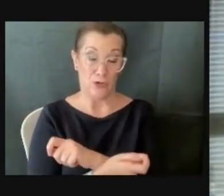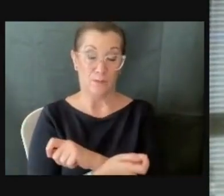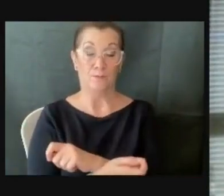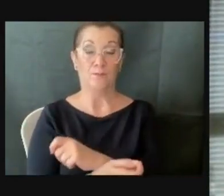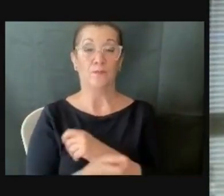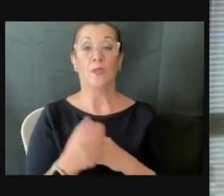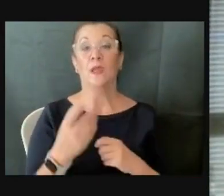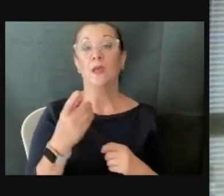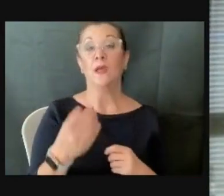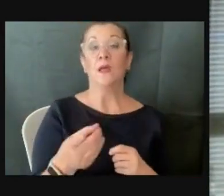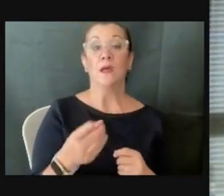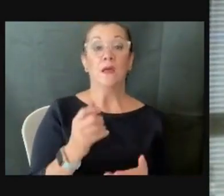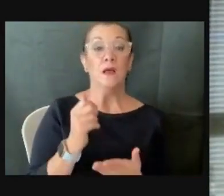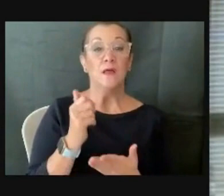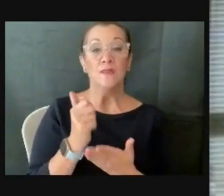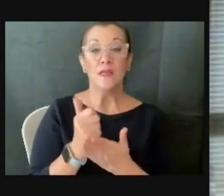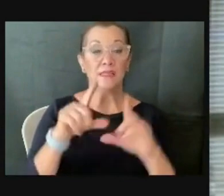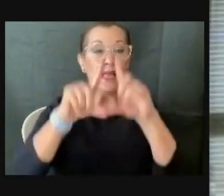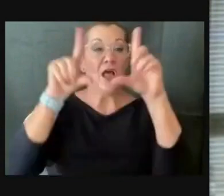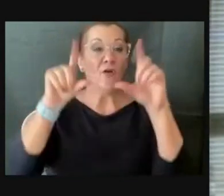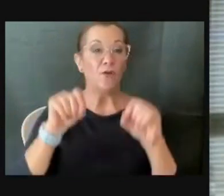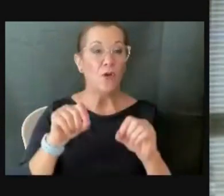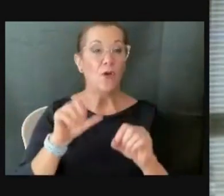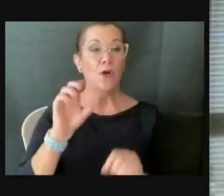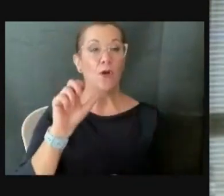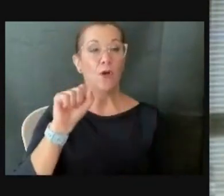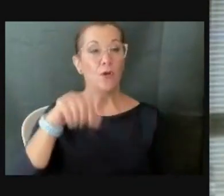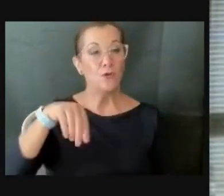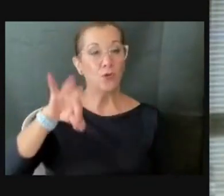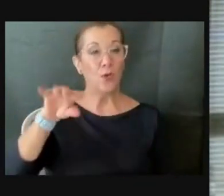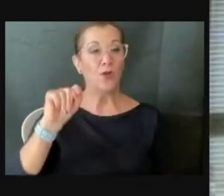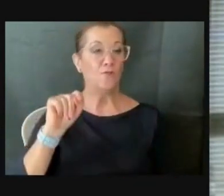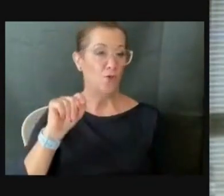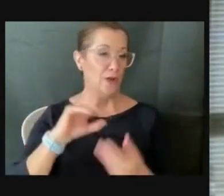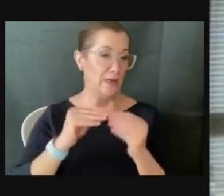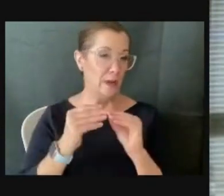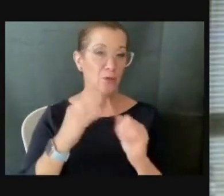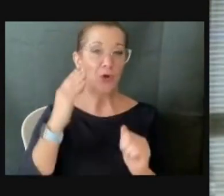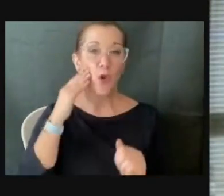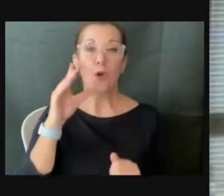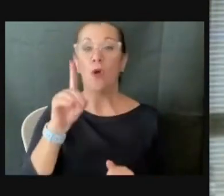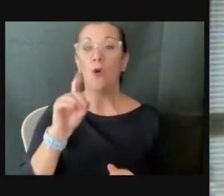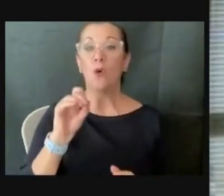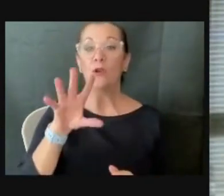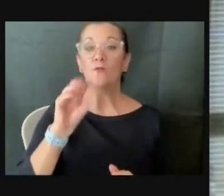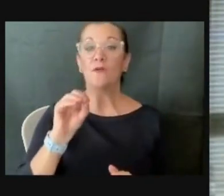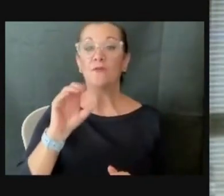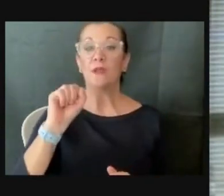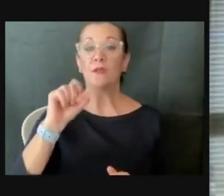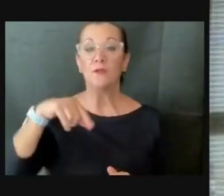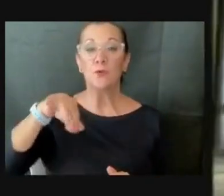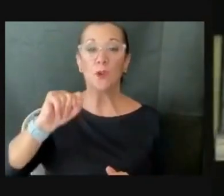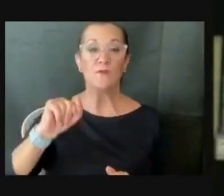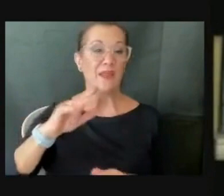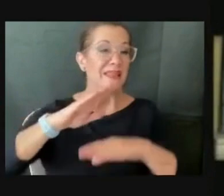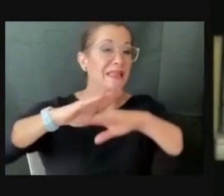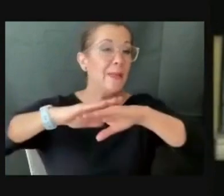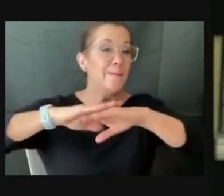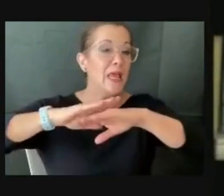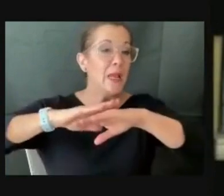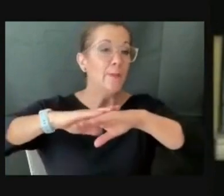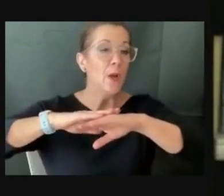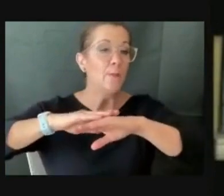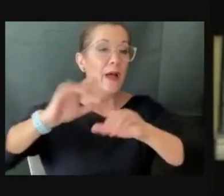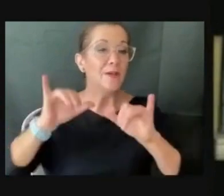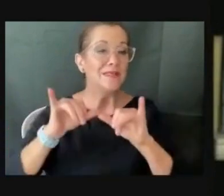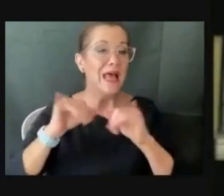is kind of a helpful little card, some square footage numbers to know. 150 square feet is the minimum size